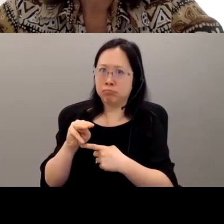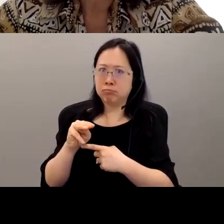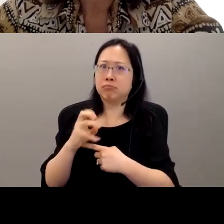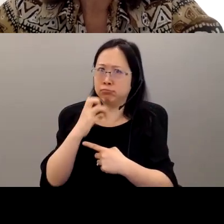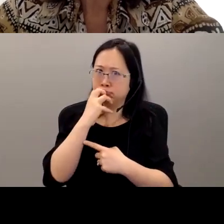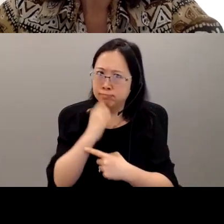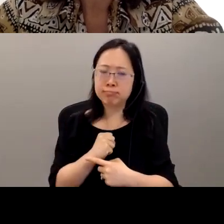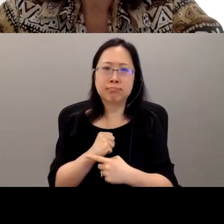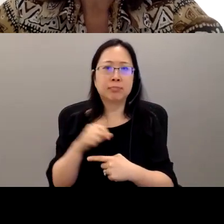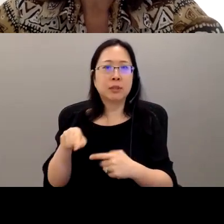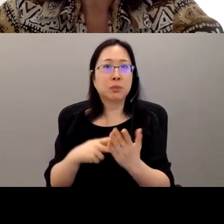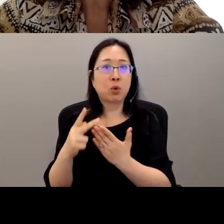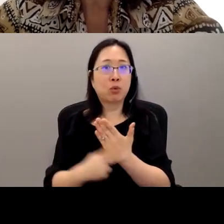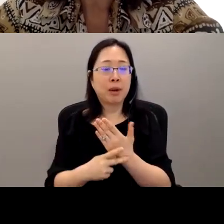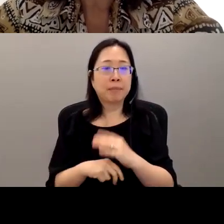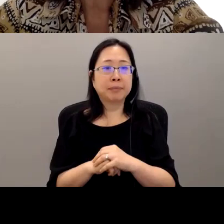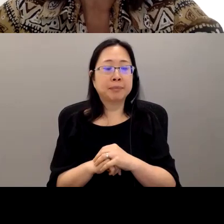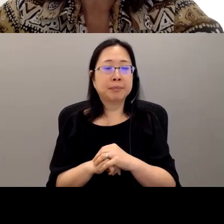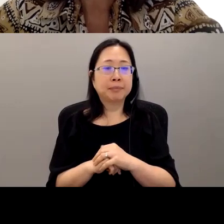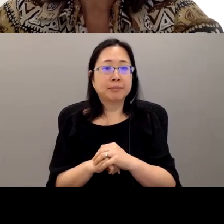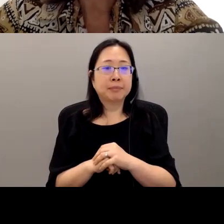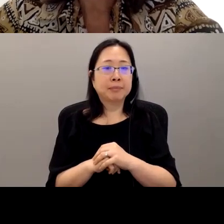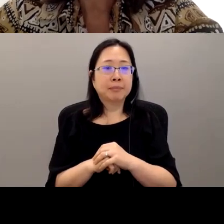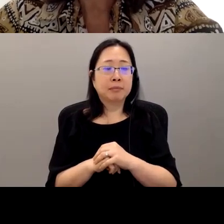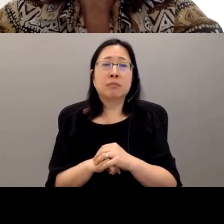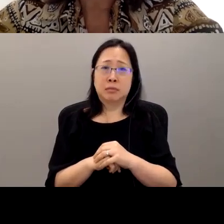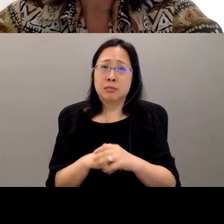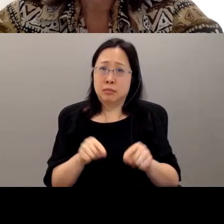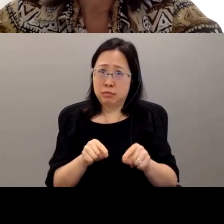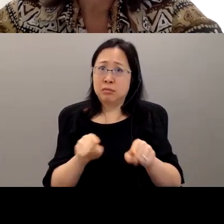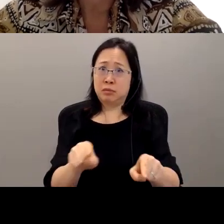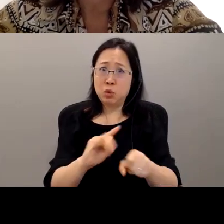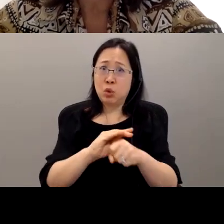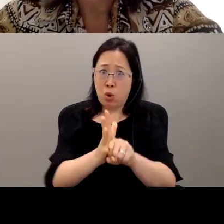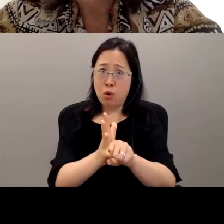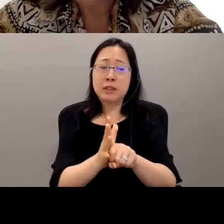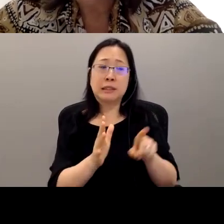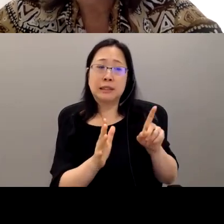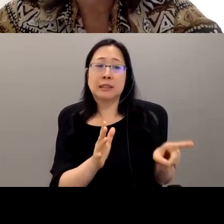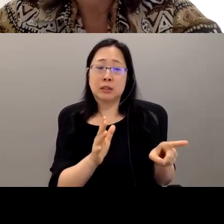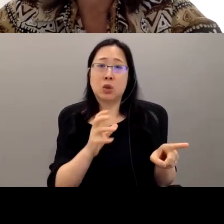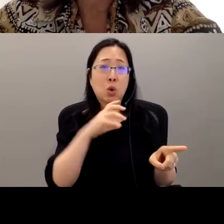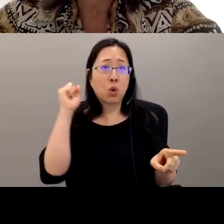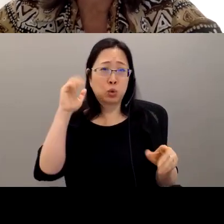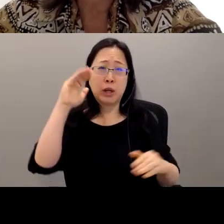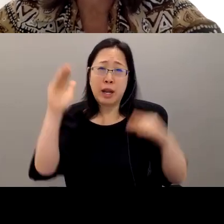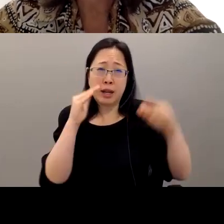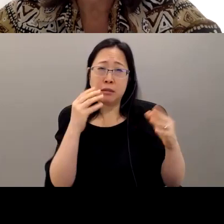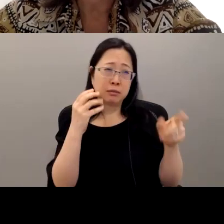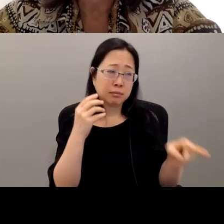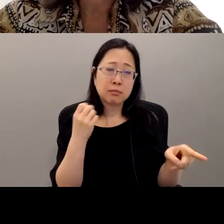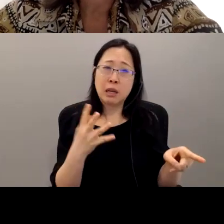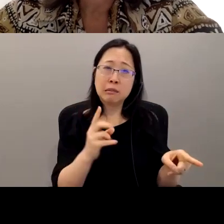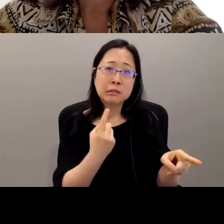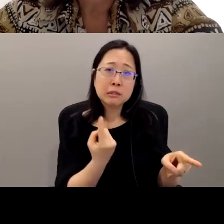have seen an increase in COVID times with older adults going through loneliness and